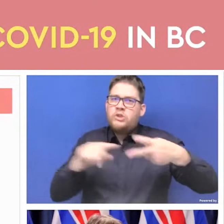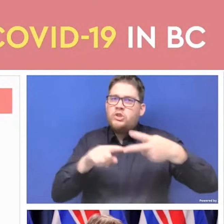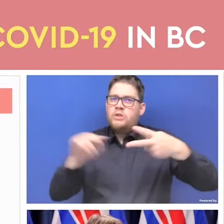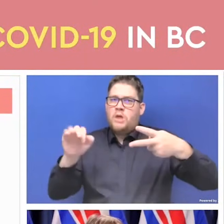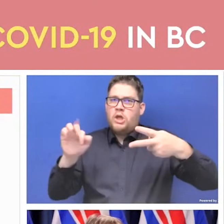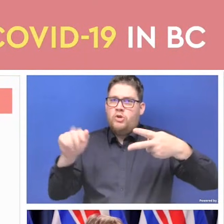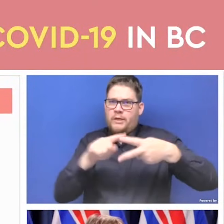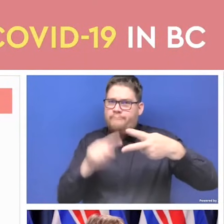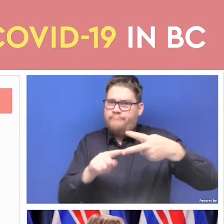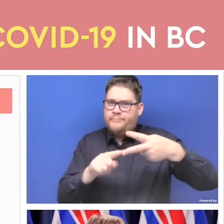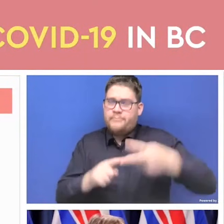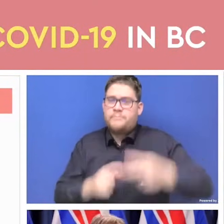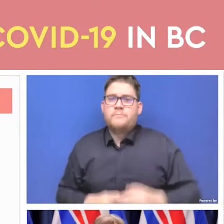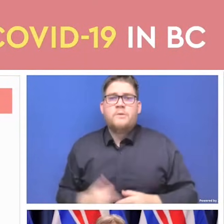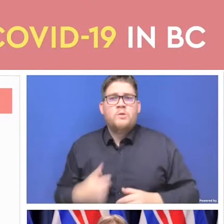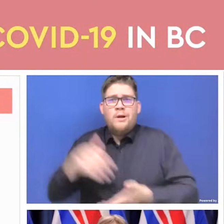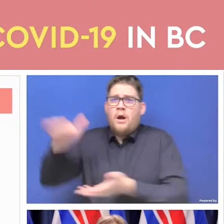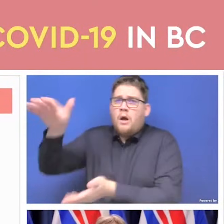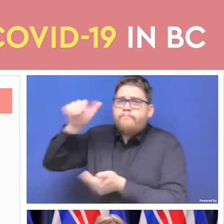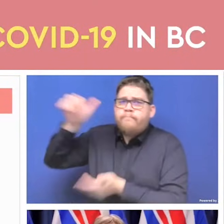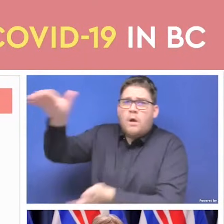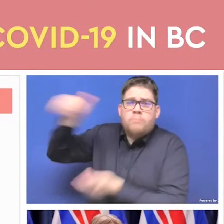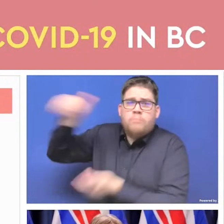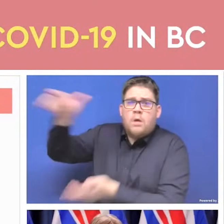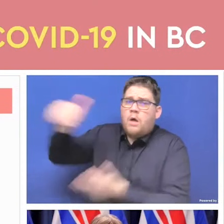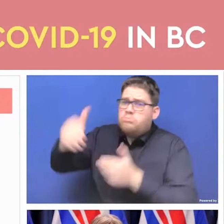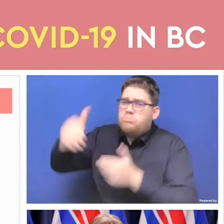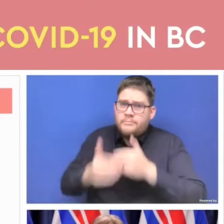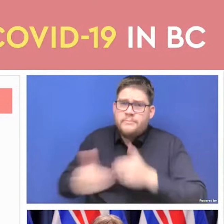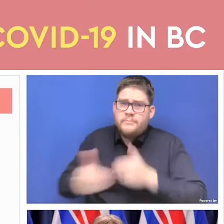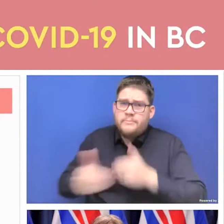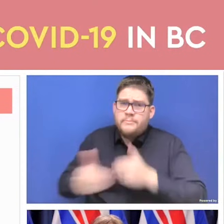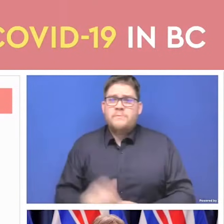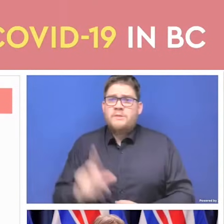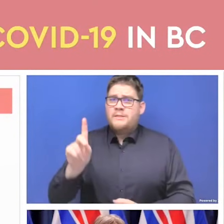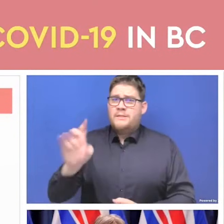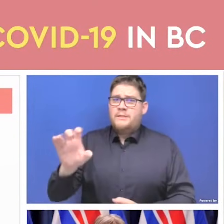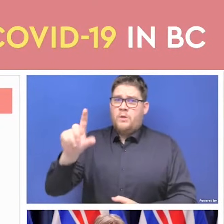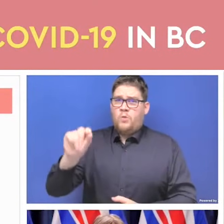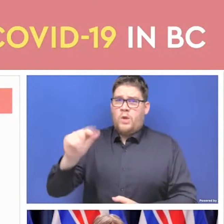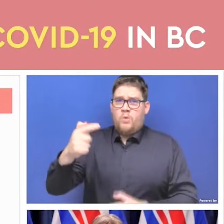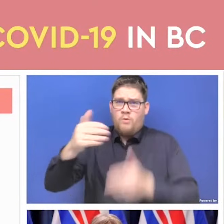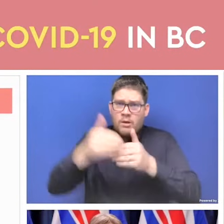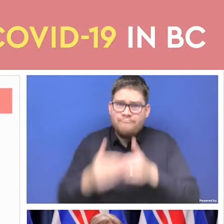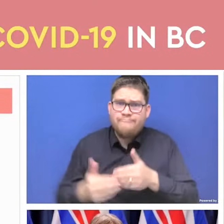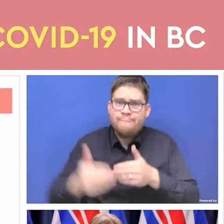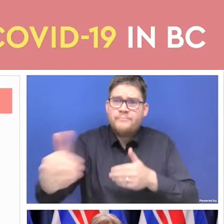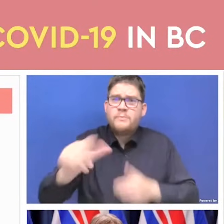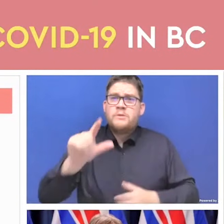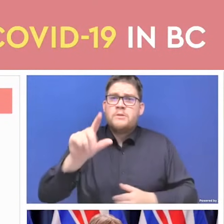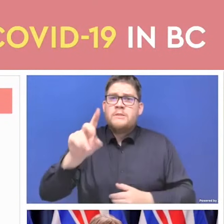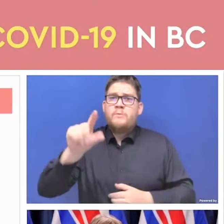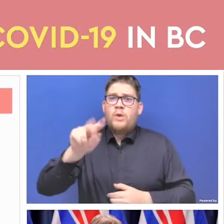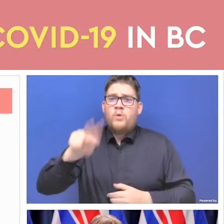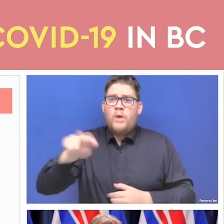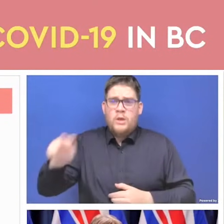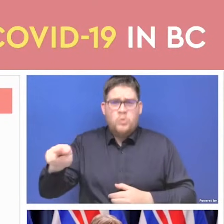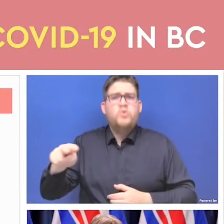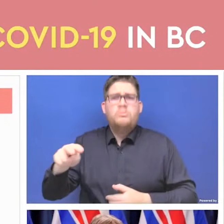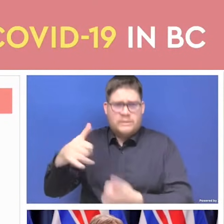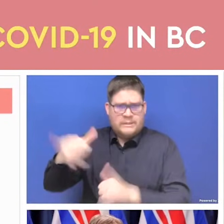December 2021 and then into 2022. The Government of Canada did a great job. You know,